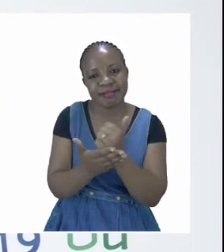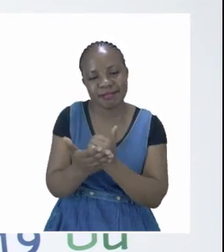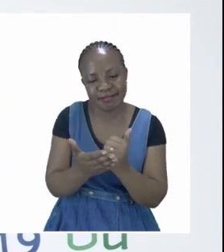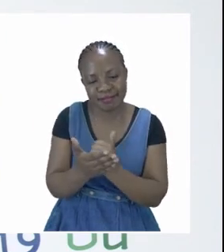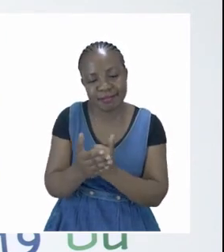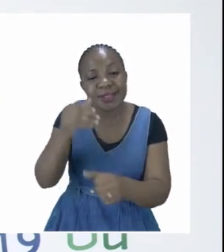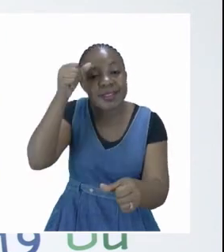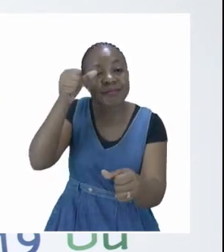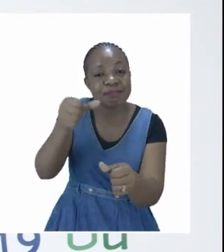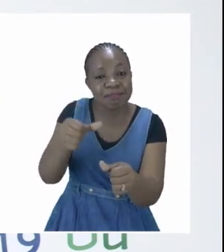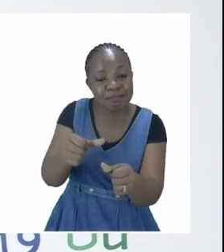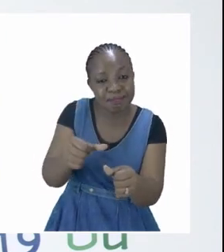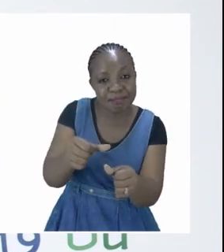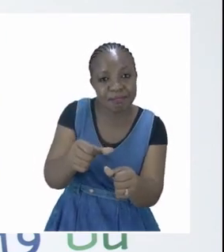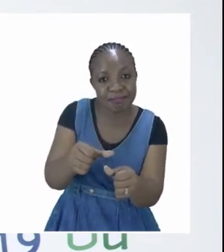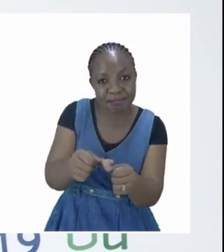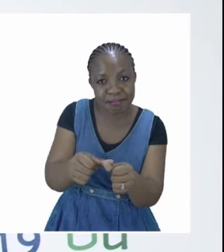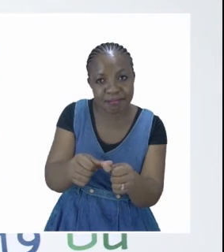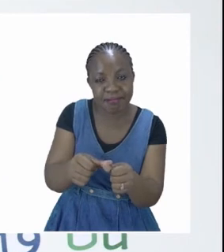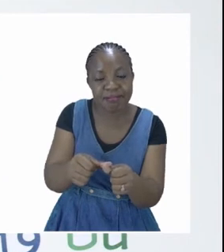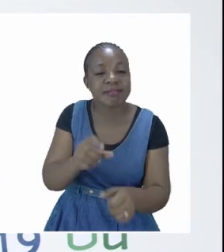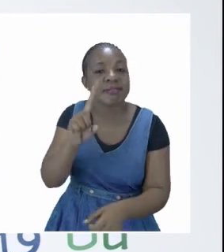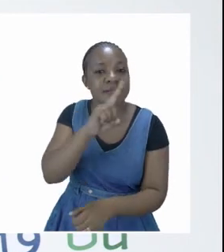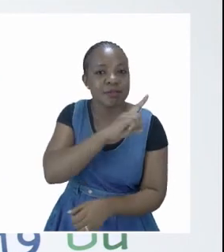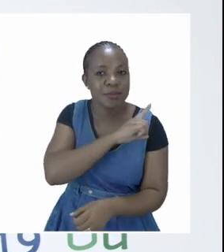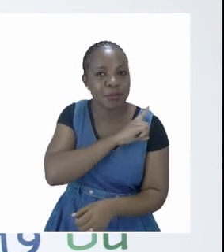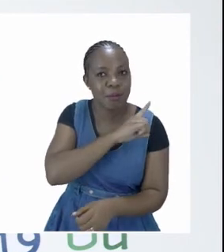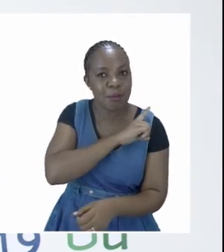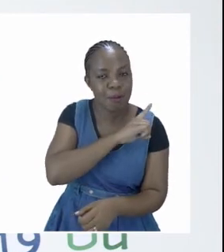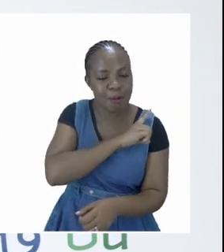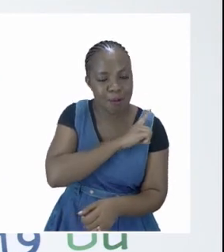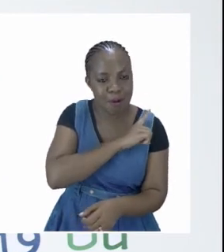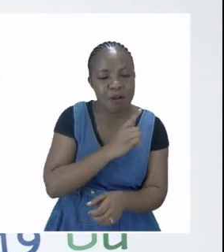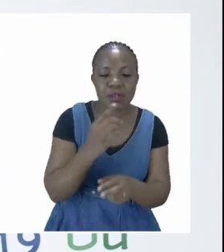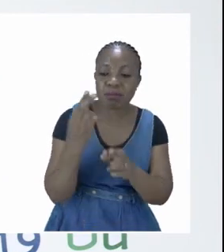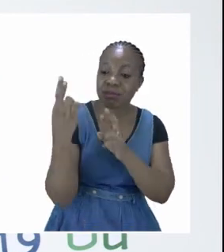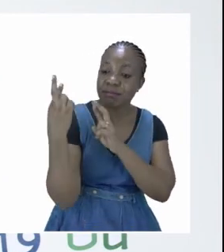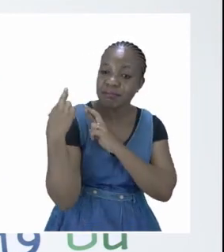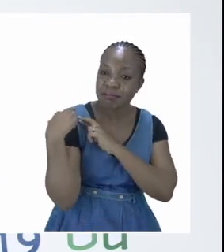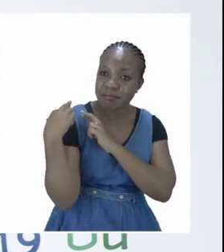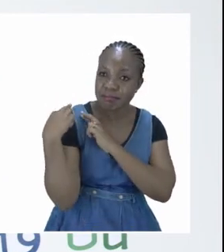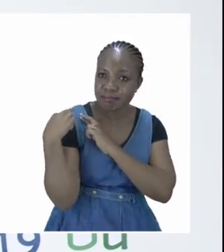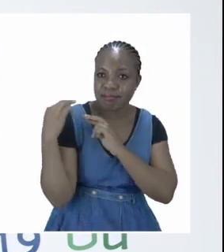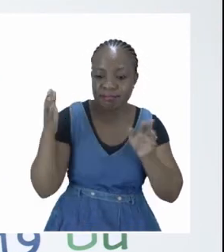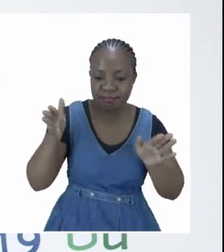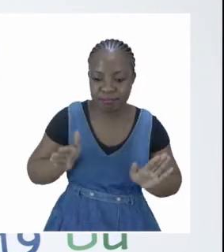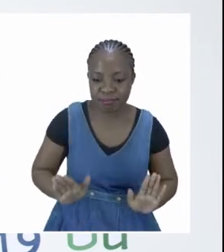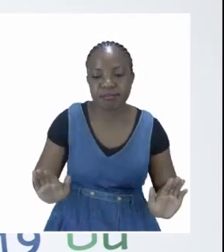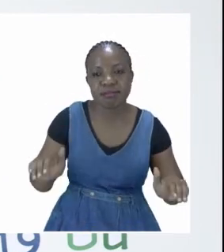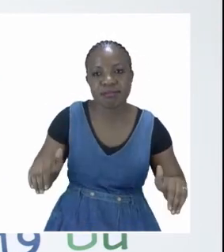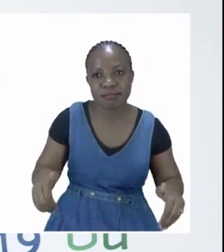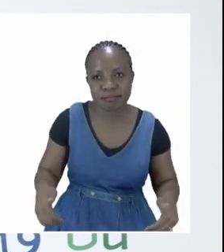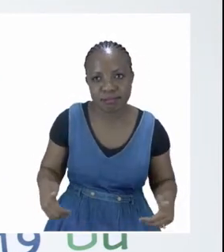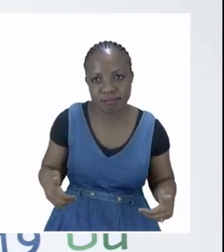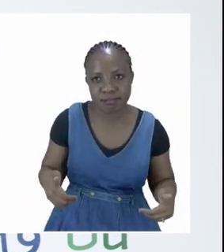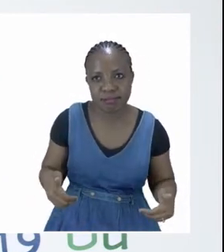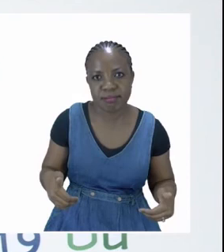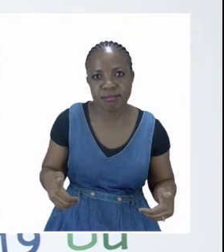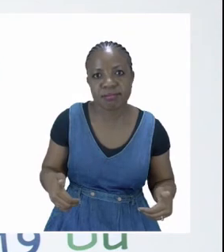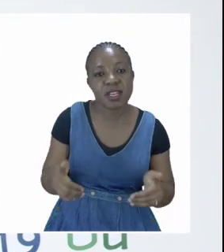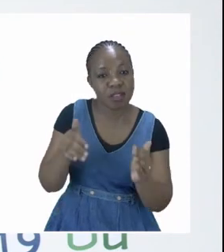sanitize so that we can be responsible boys and girls and make sure that we're staying safe